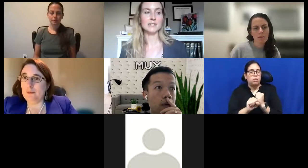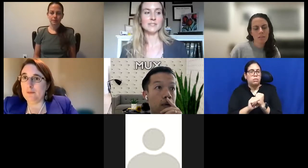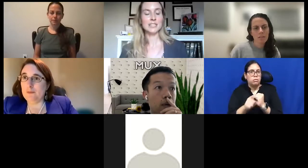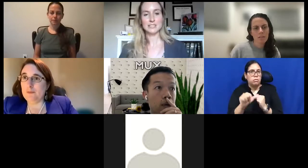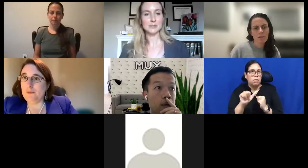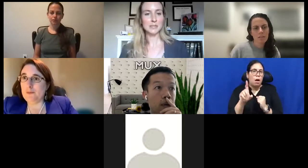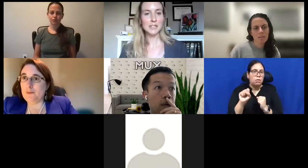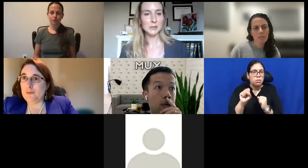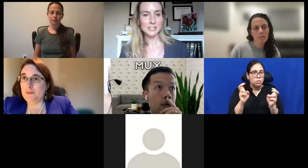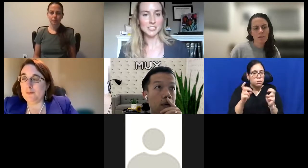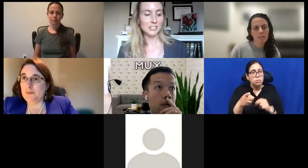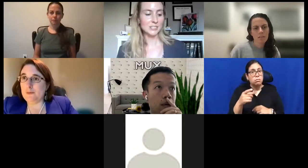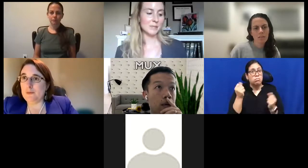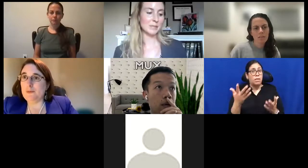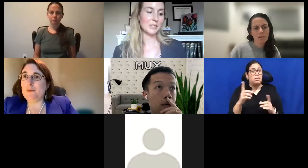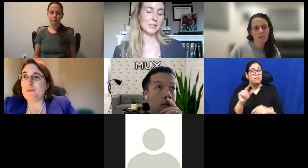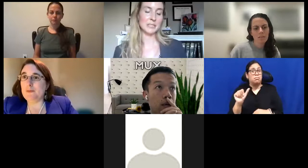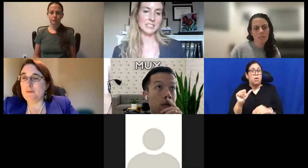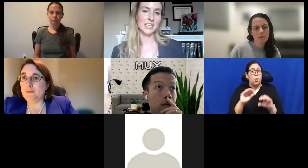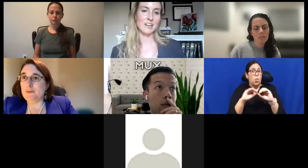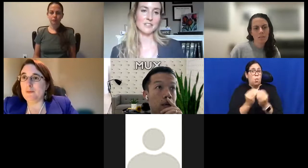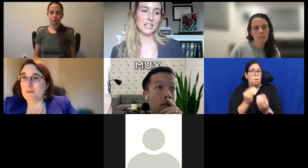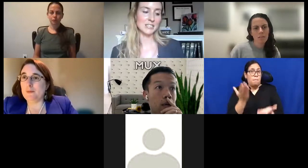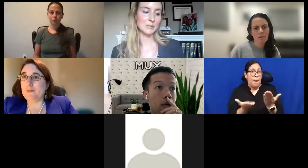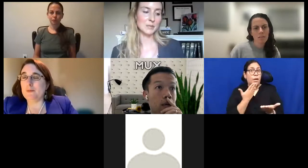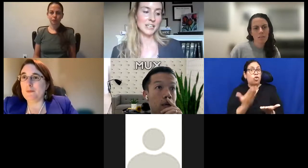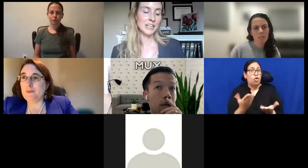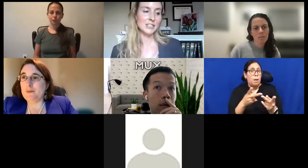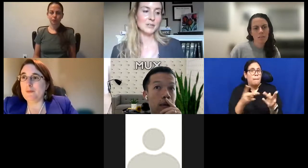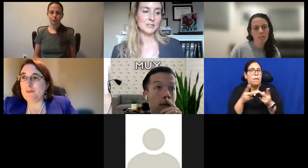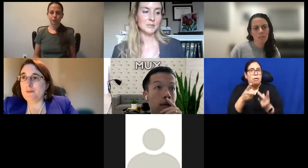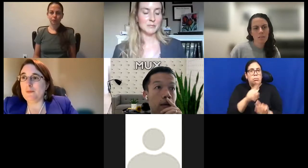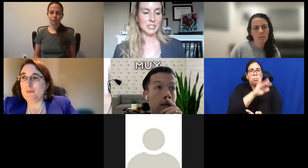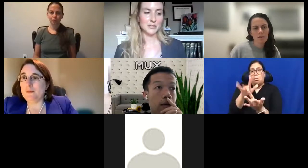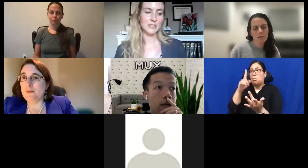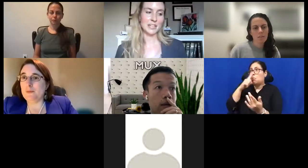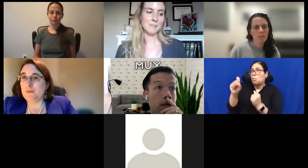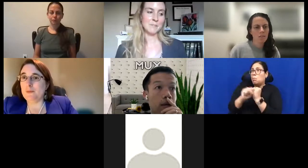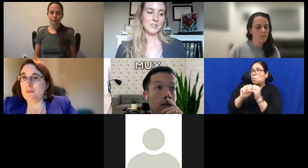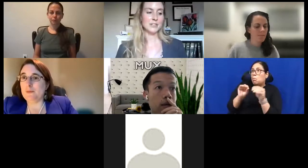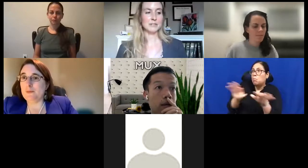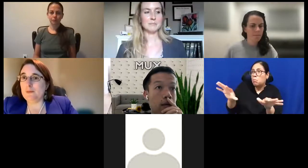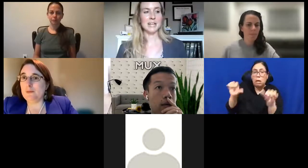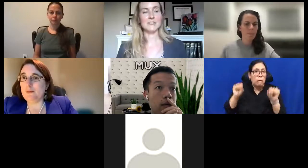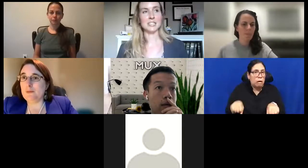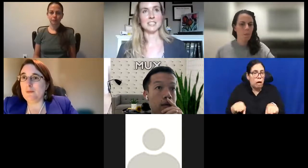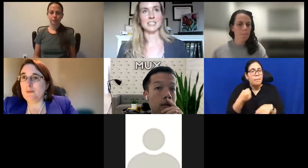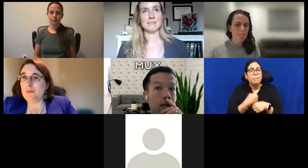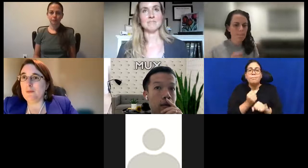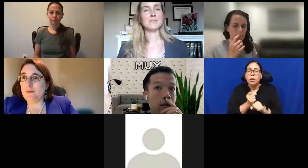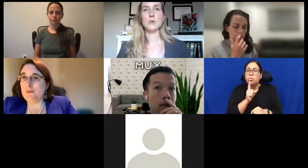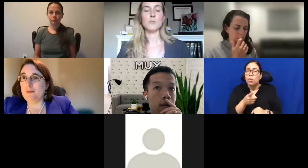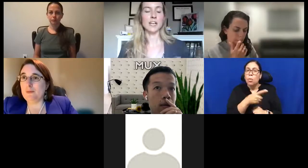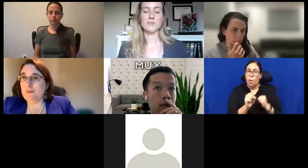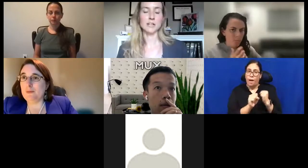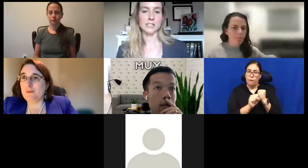tons of disability organizations that might be good places to advertise, but you also want to make sure that you're advertising